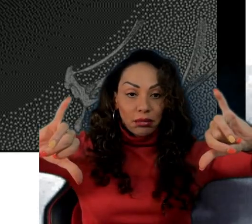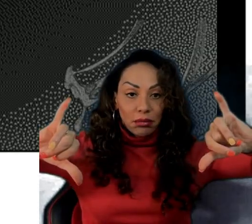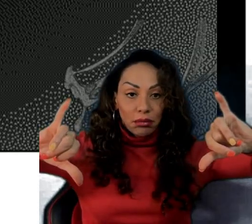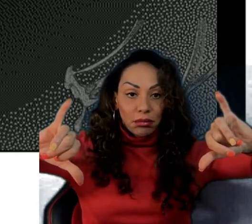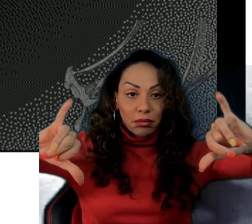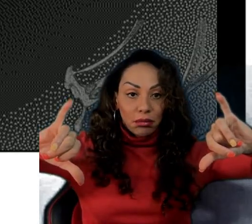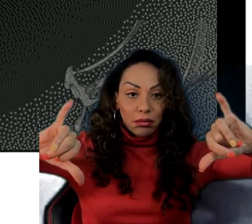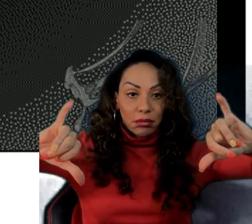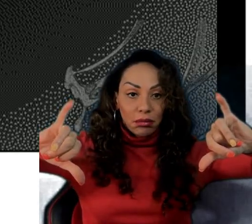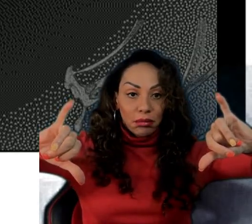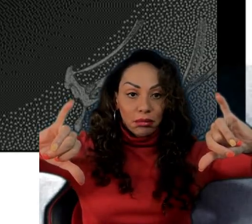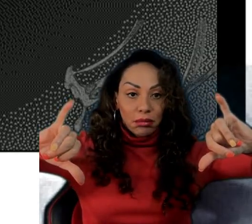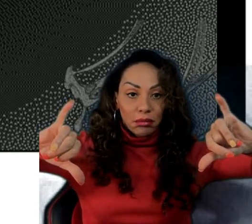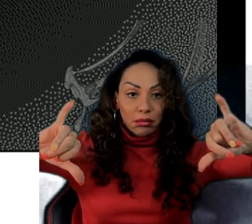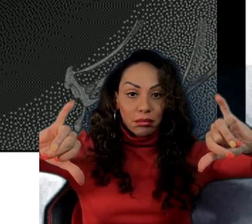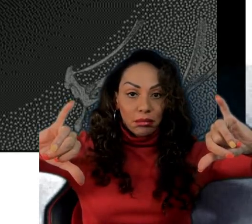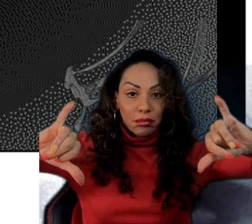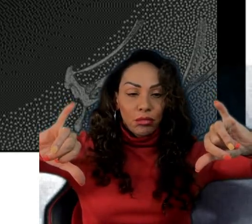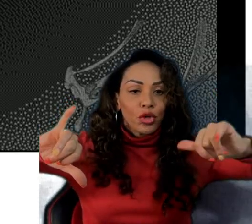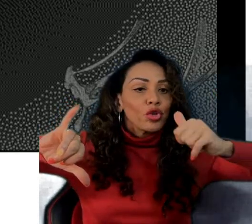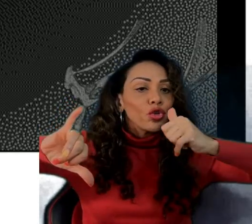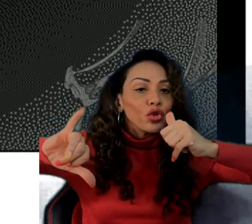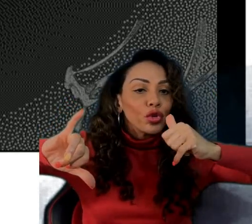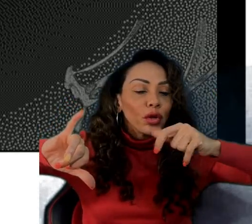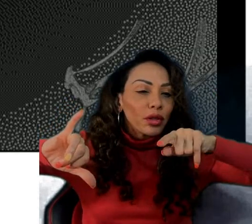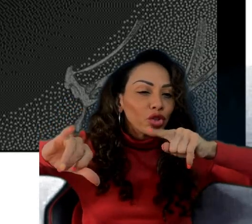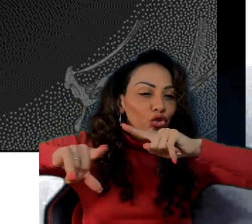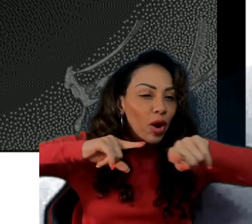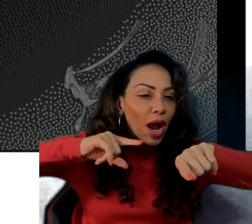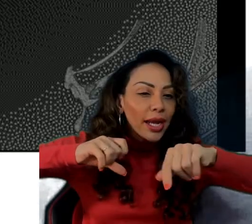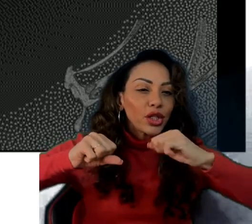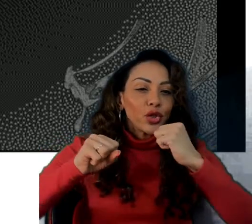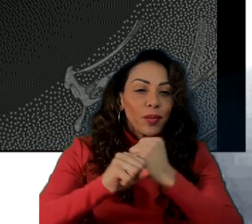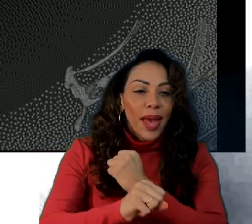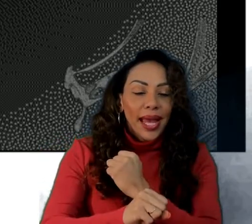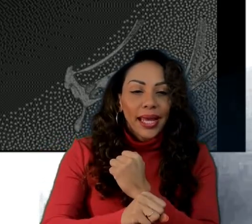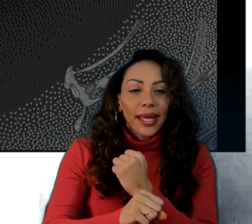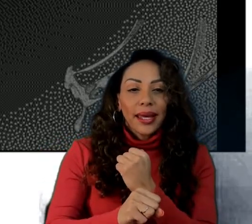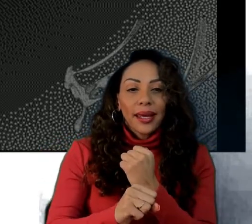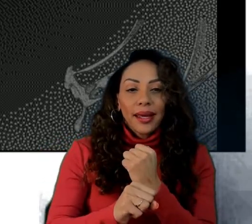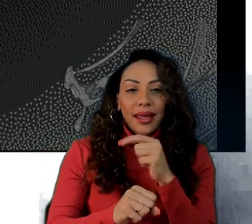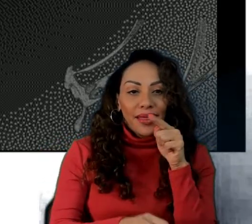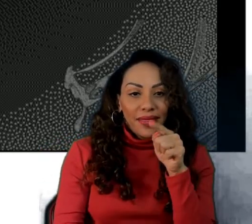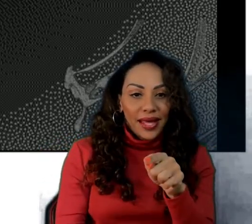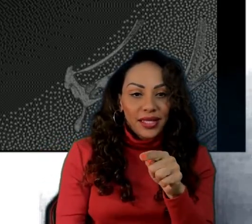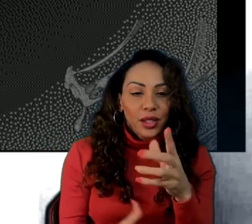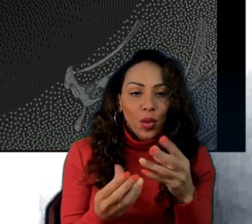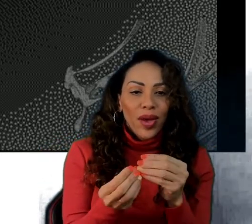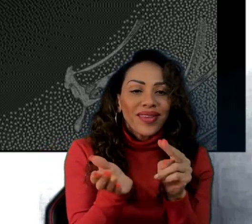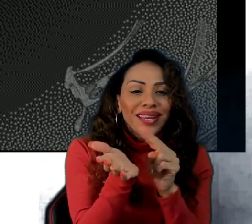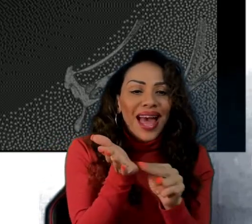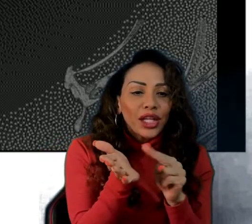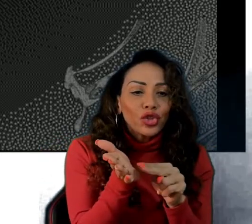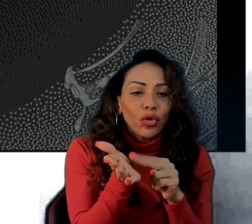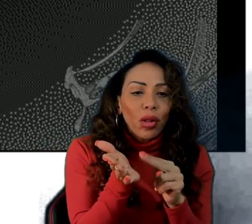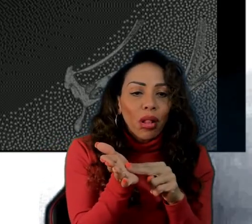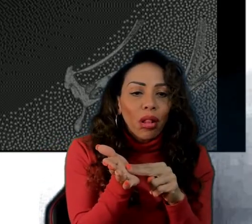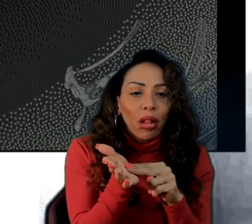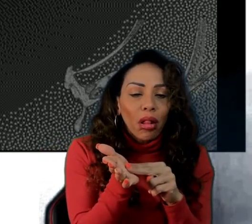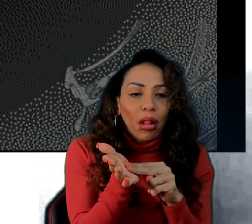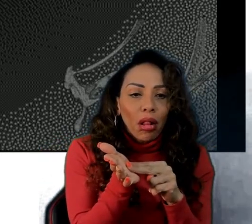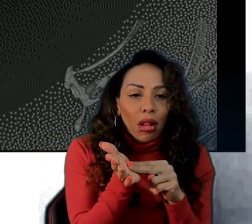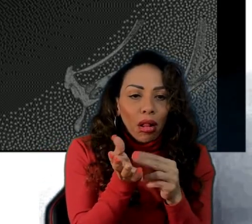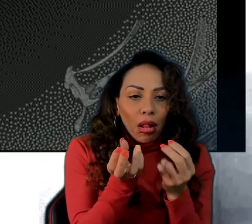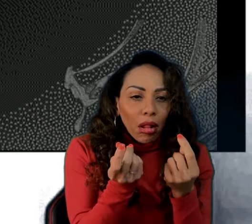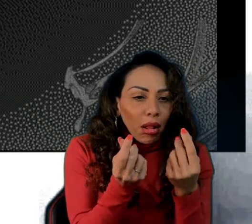up using more natural technologies and solutions? And finally, how can